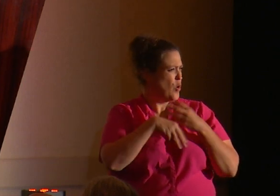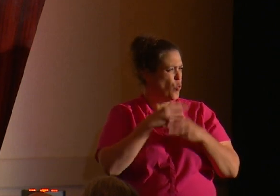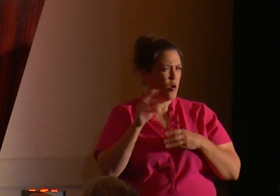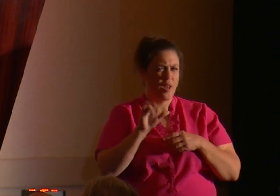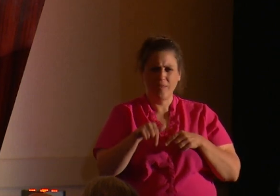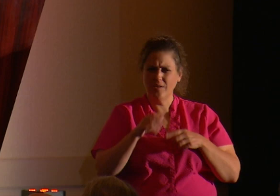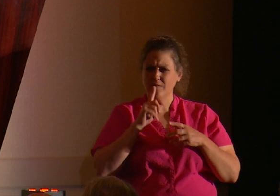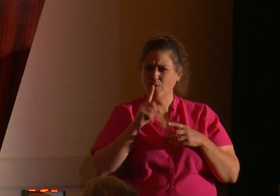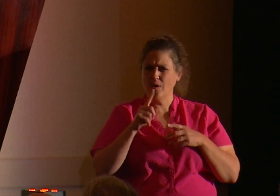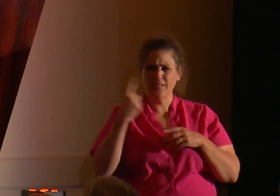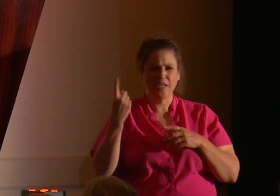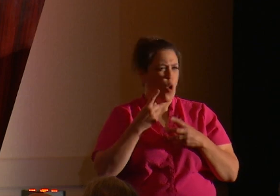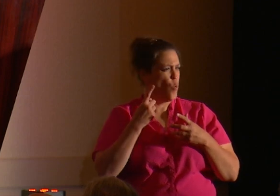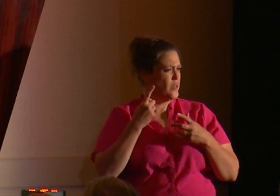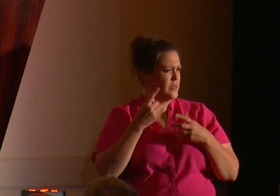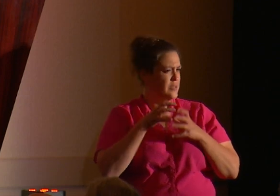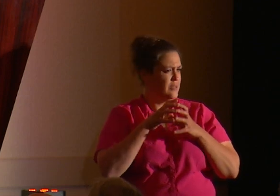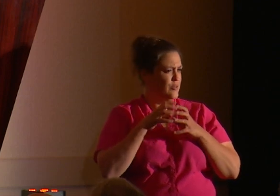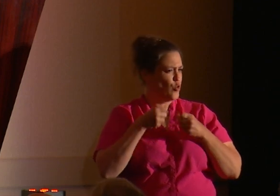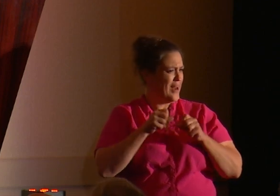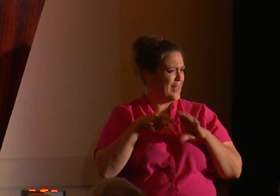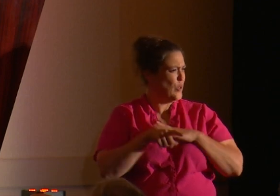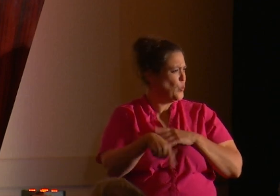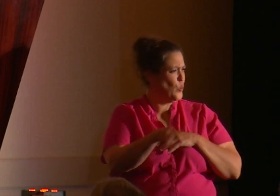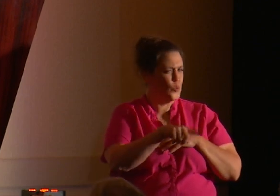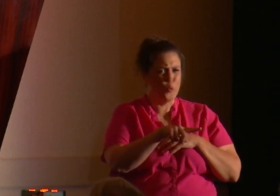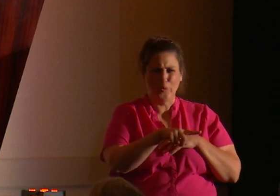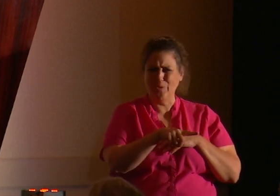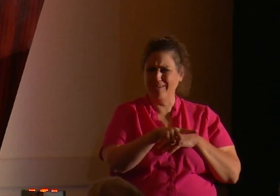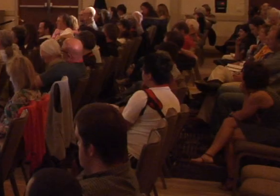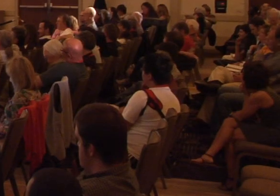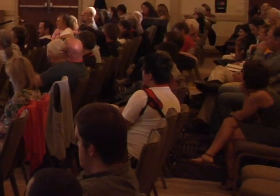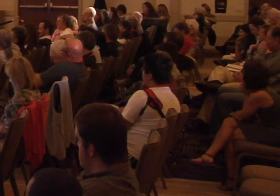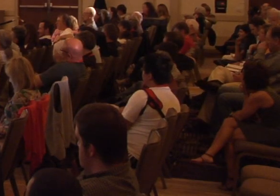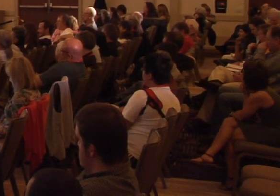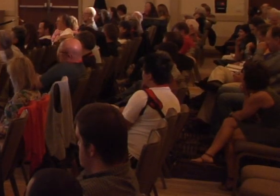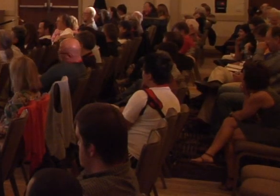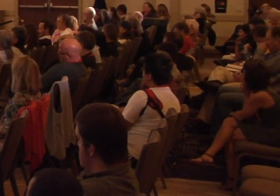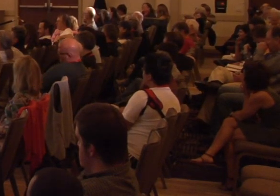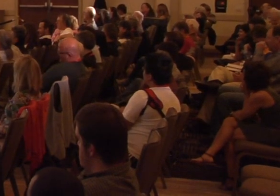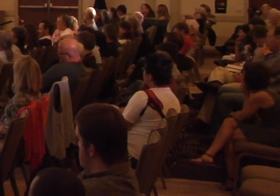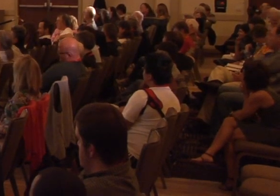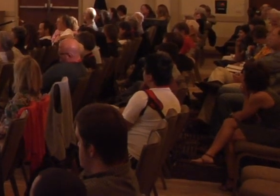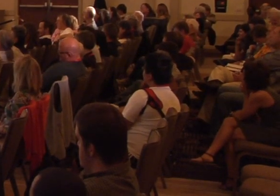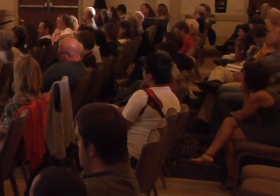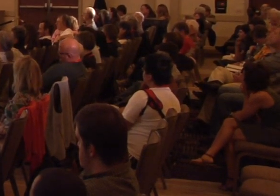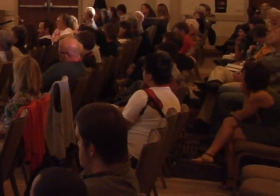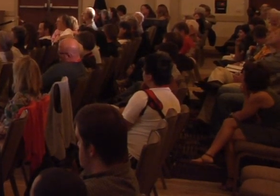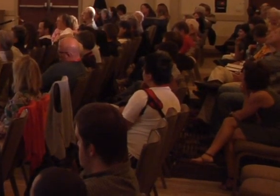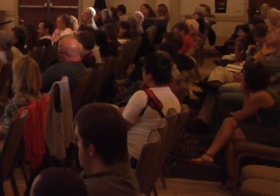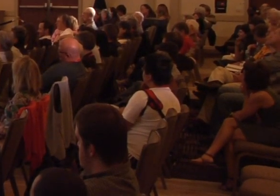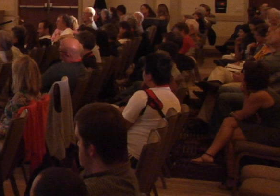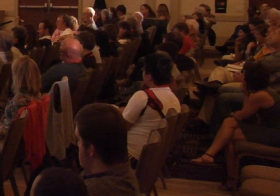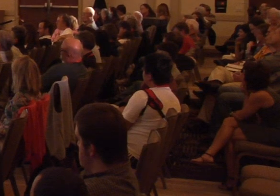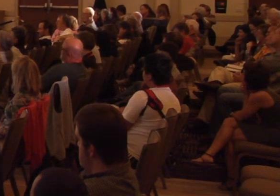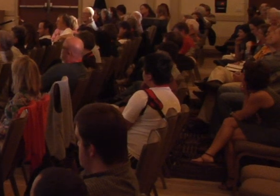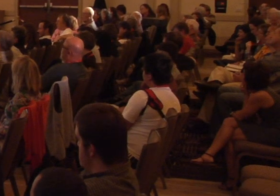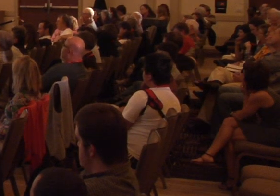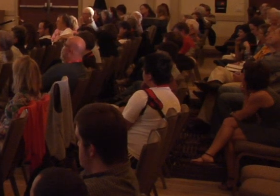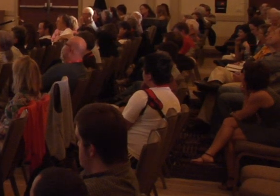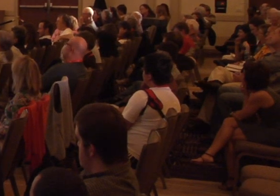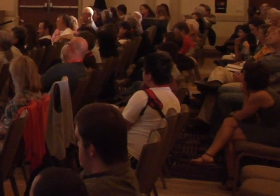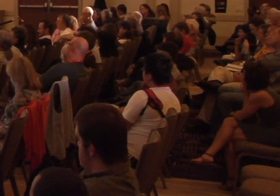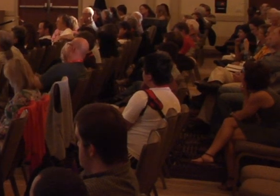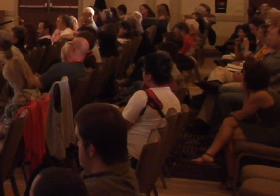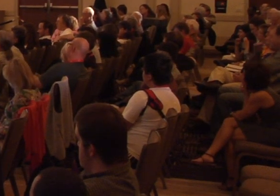the time it's trying to kill you? You know, it's always trying to kill you. I mean, I watched that horrible thing in Indonesia with the tsunami, and I'm like, how is this